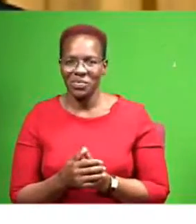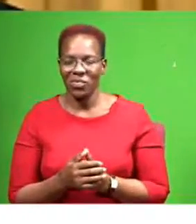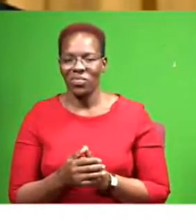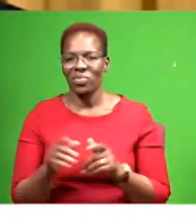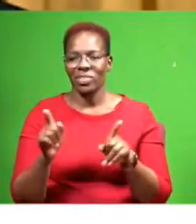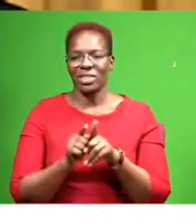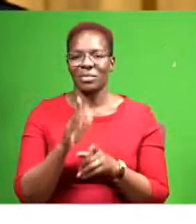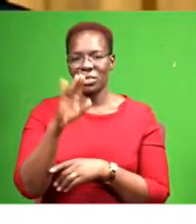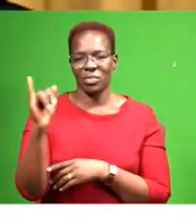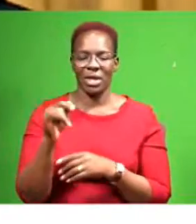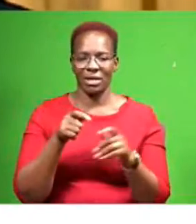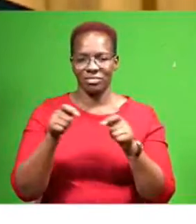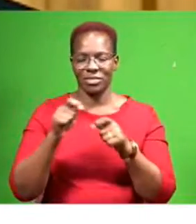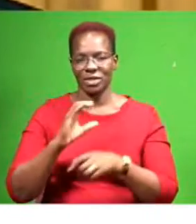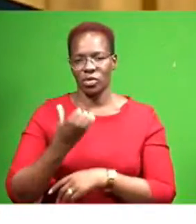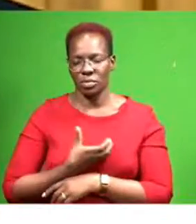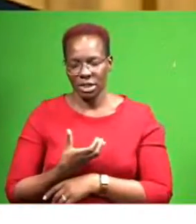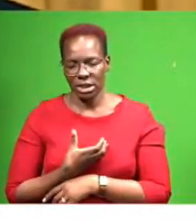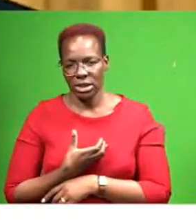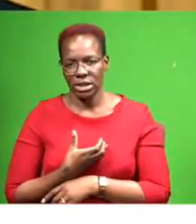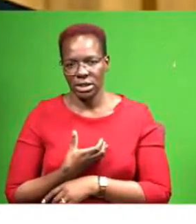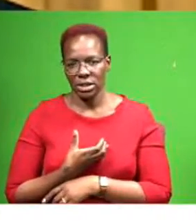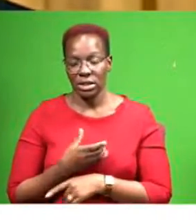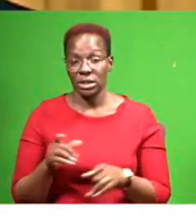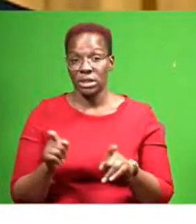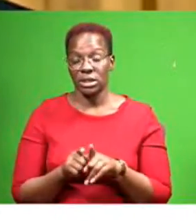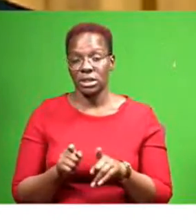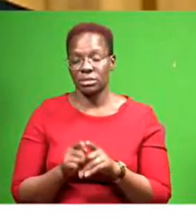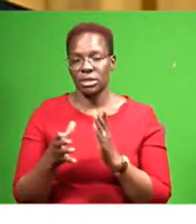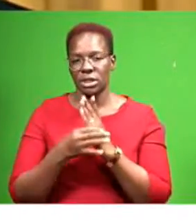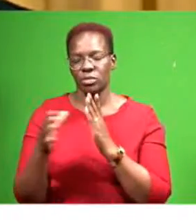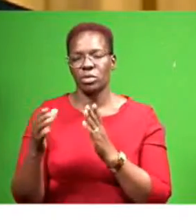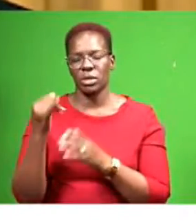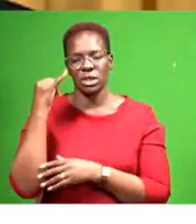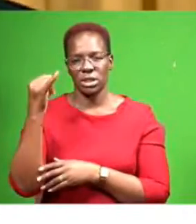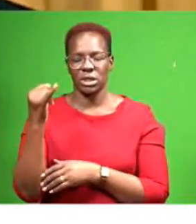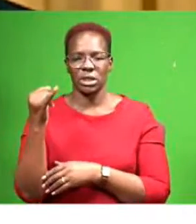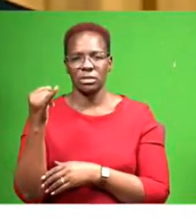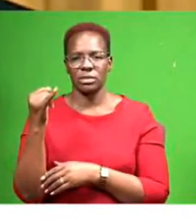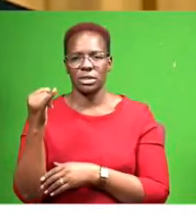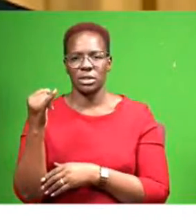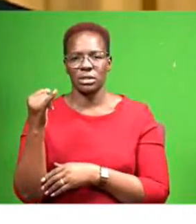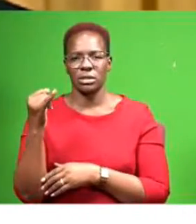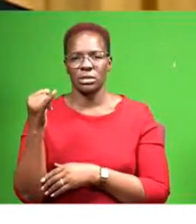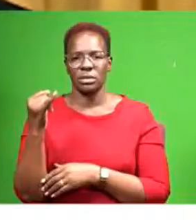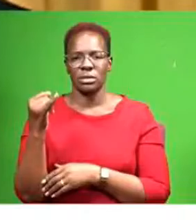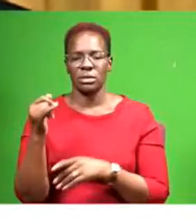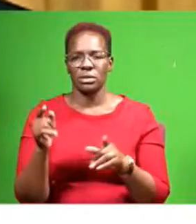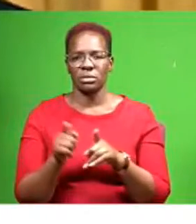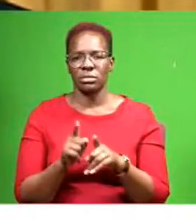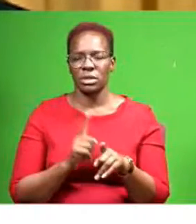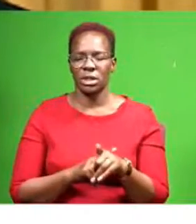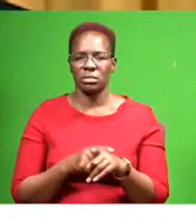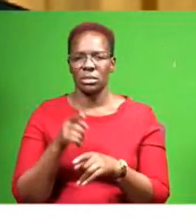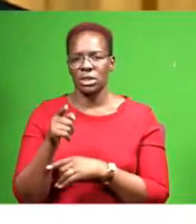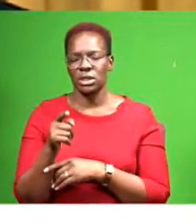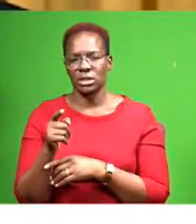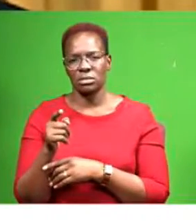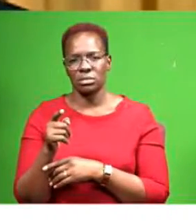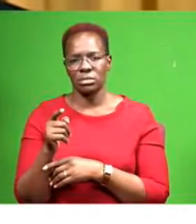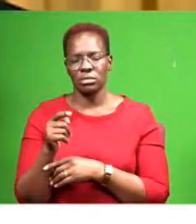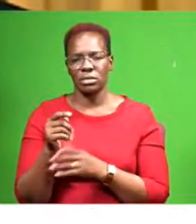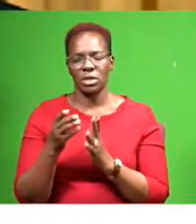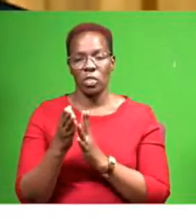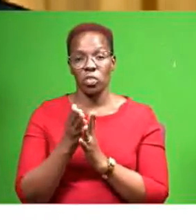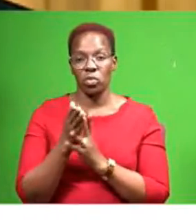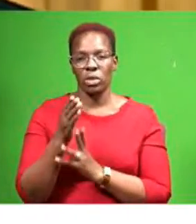President through the BBI Steering Committee. And as a popular initiative is a citizen-driven initiative, the attempt by the President to pursue a popular initiative through the